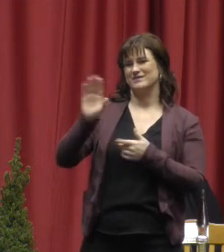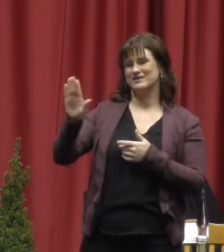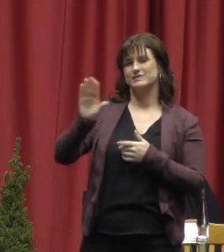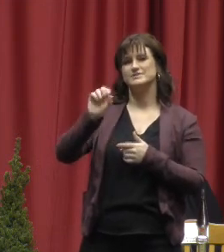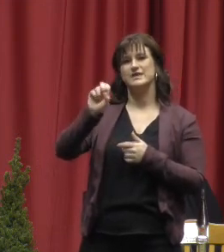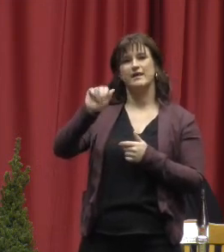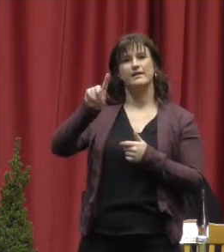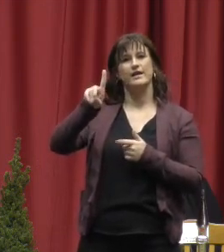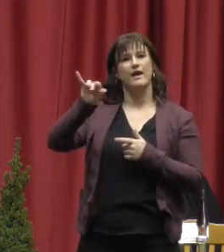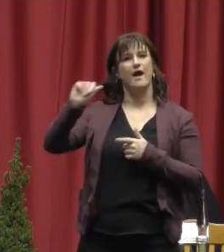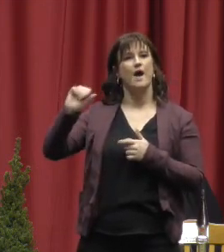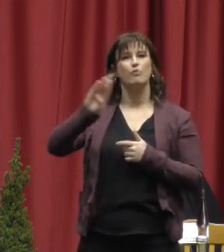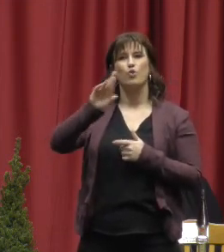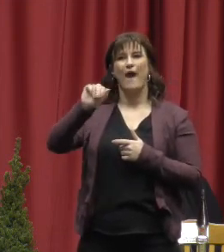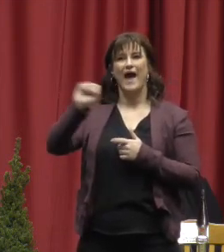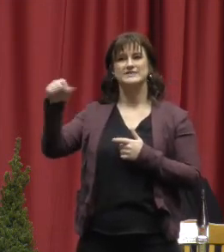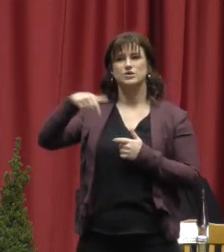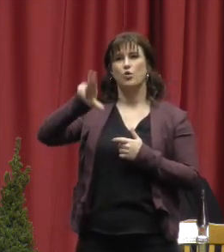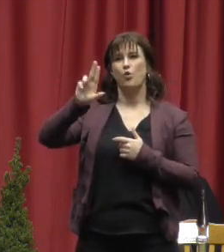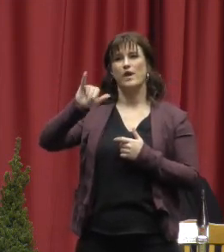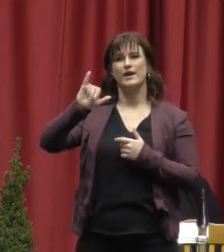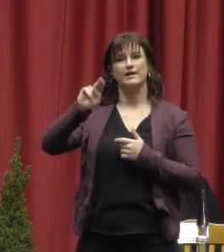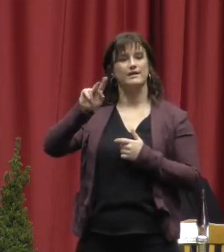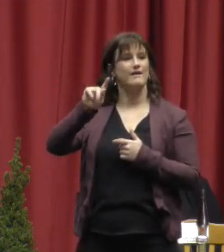Quintet. Thank you all.